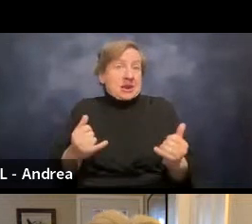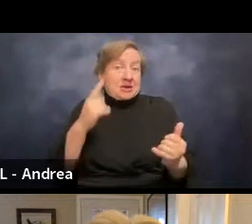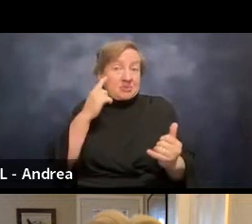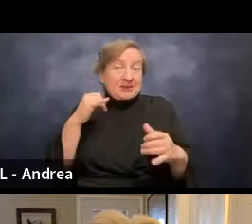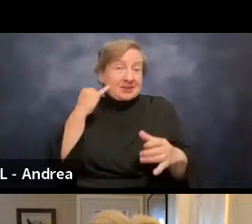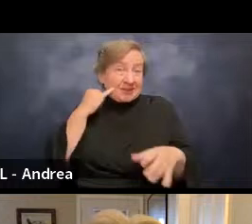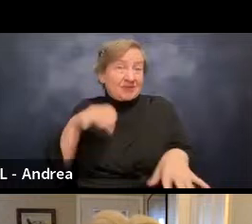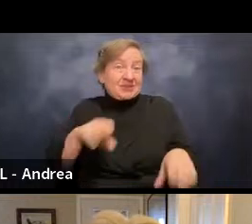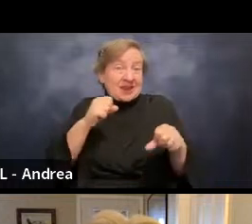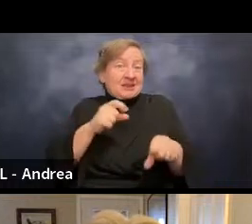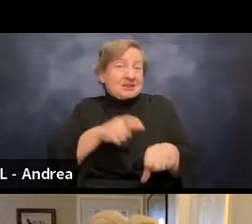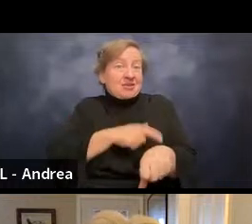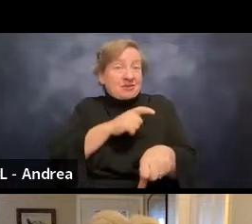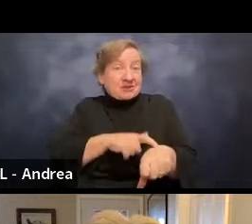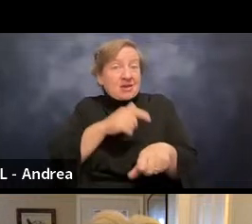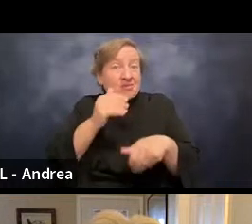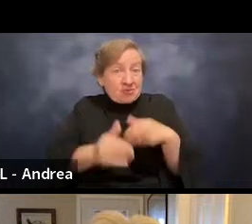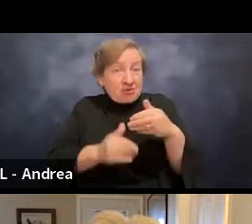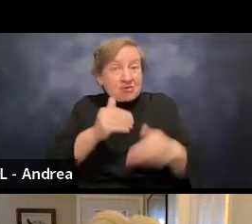a while,